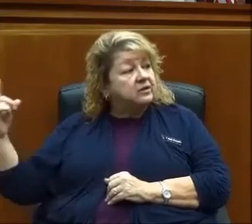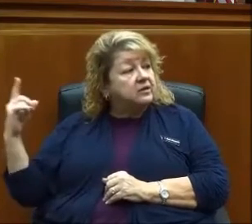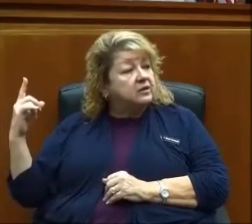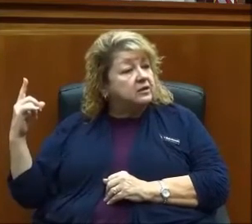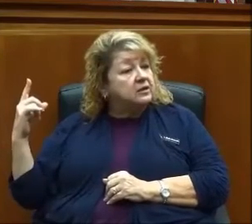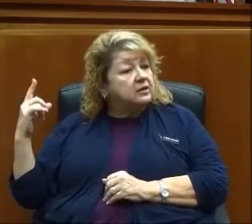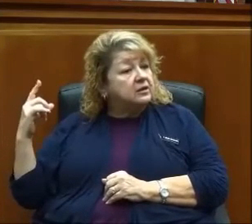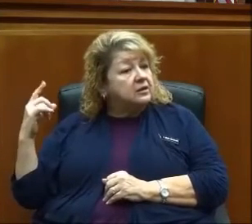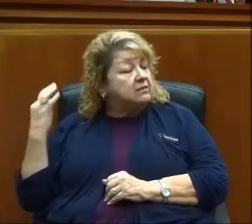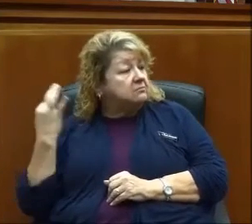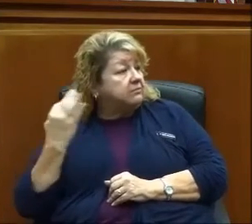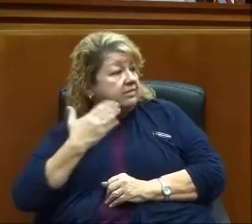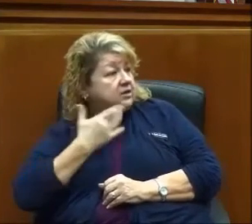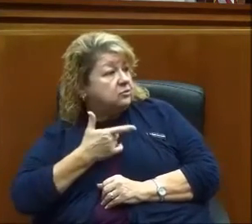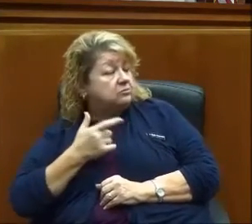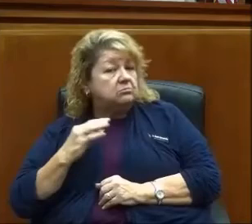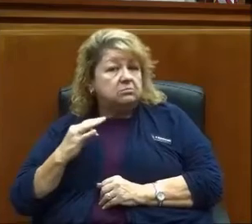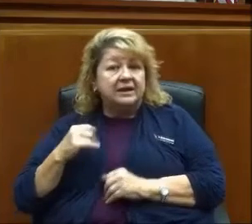Anything else?